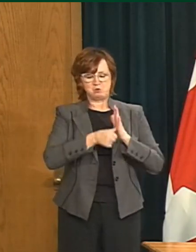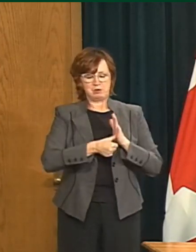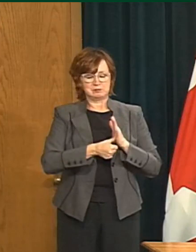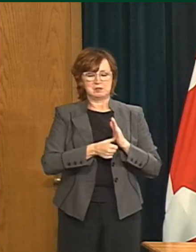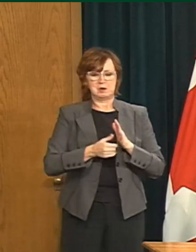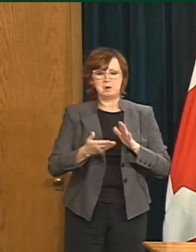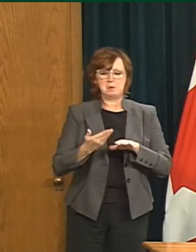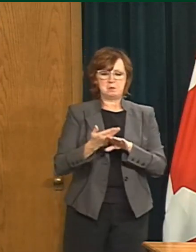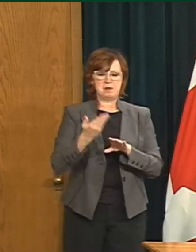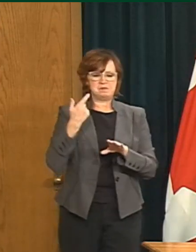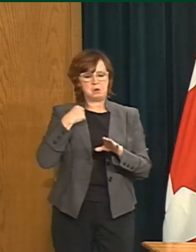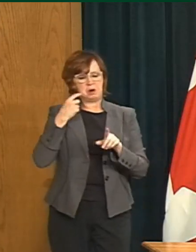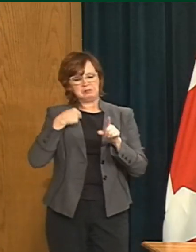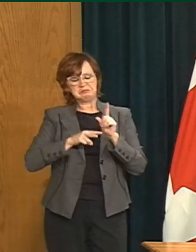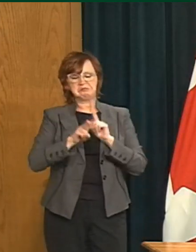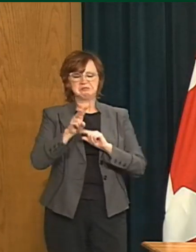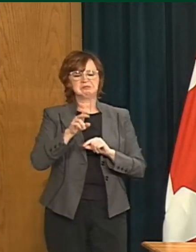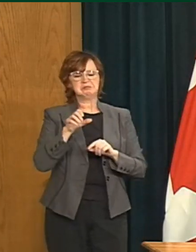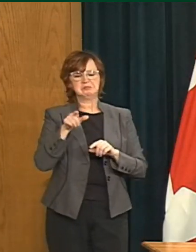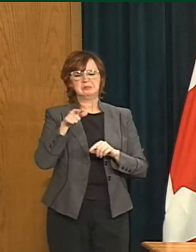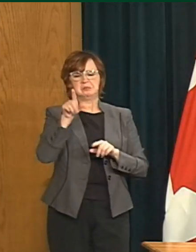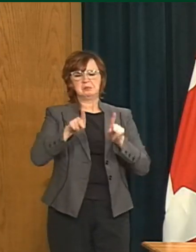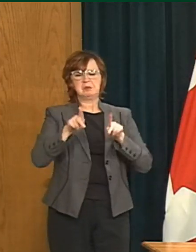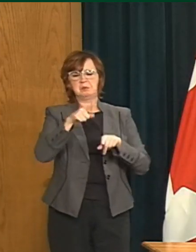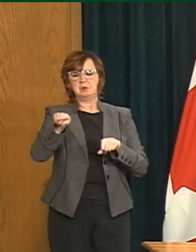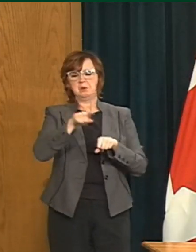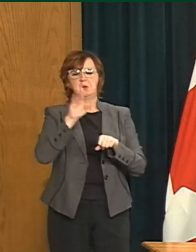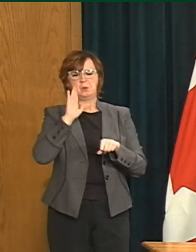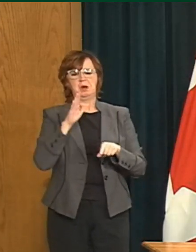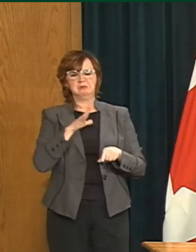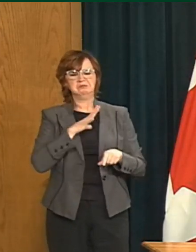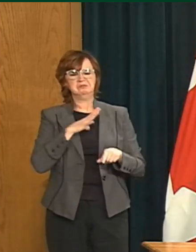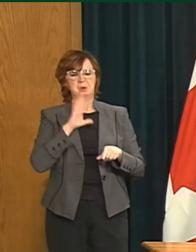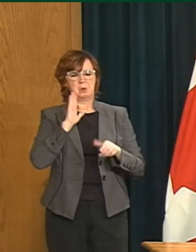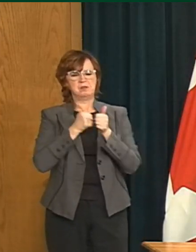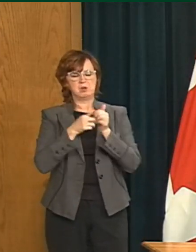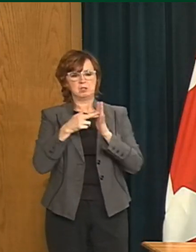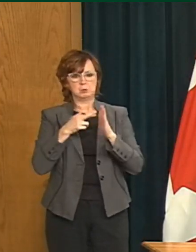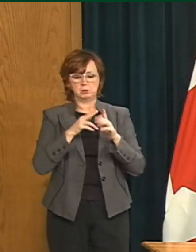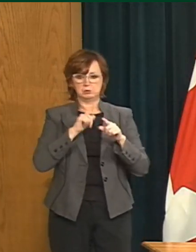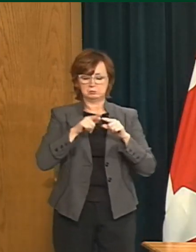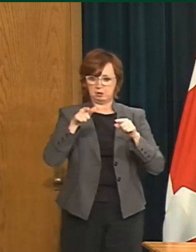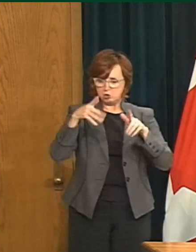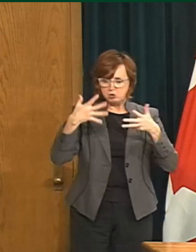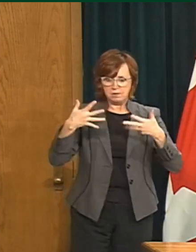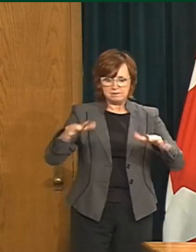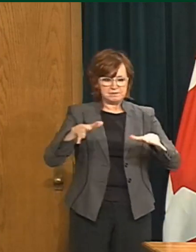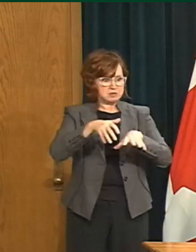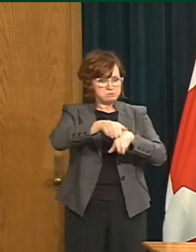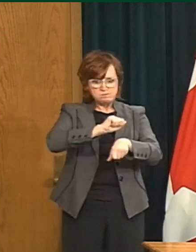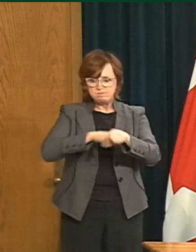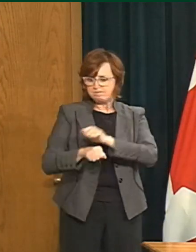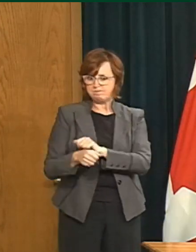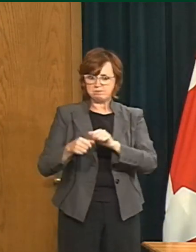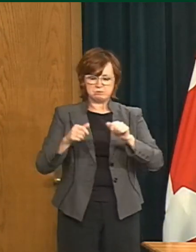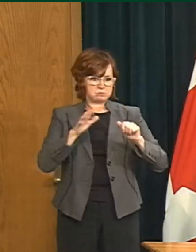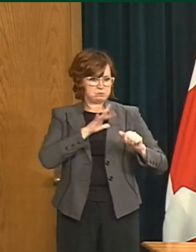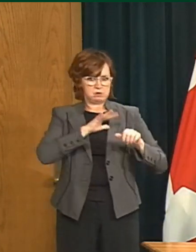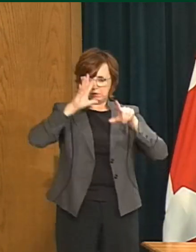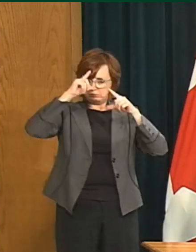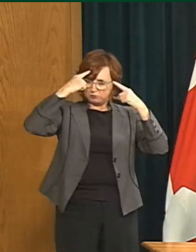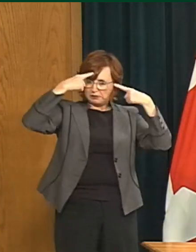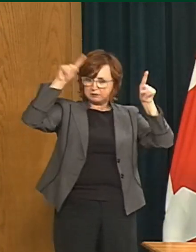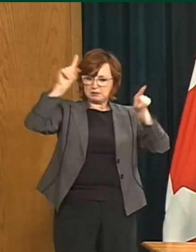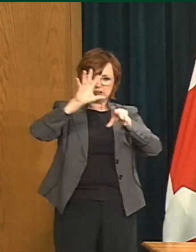even imagined for the most part. Sure, there are a couple outliers, but for the most part, I see the people of this province greatly